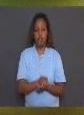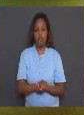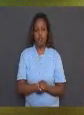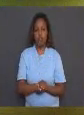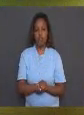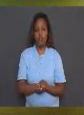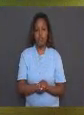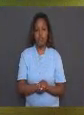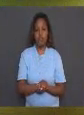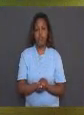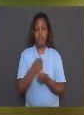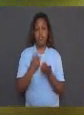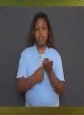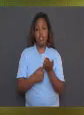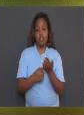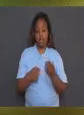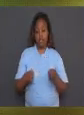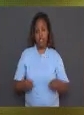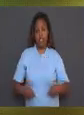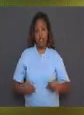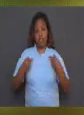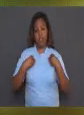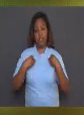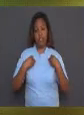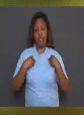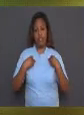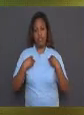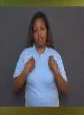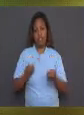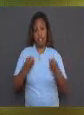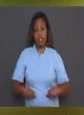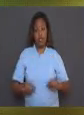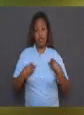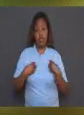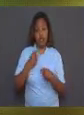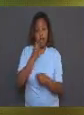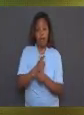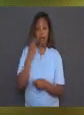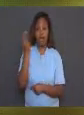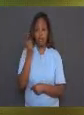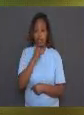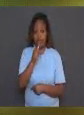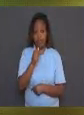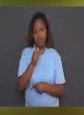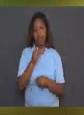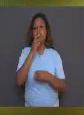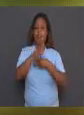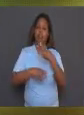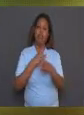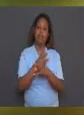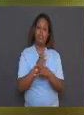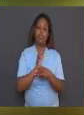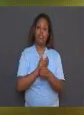Misuse of the ecosystem in one part of the world affects